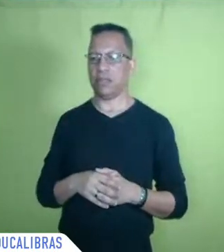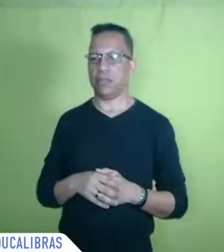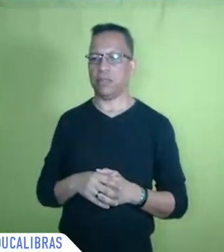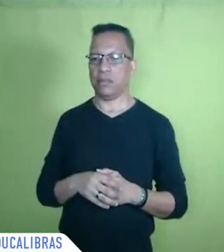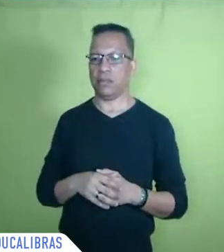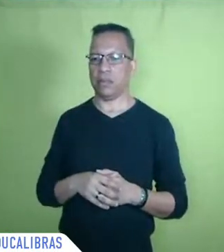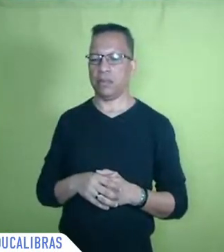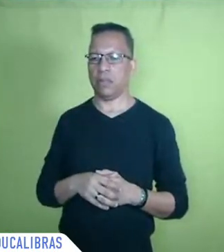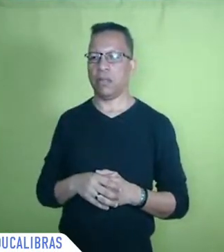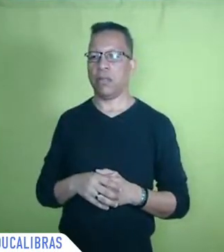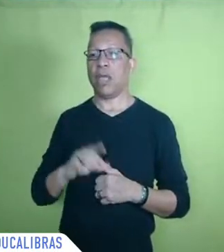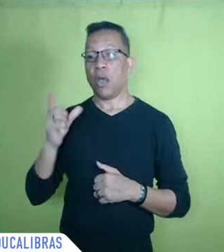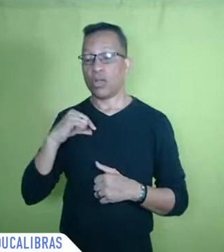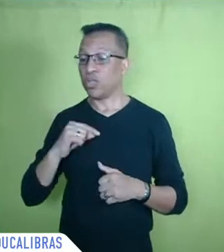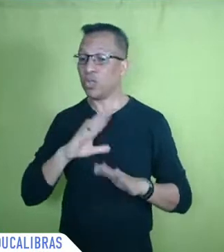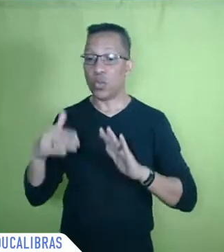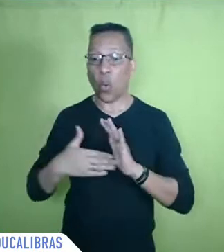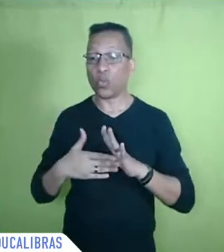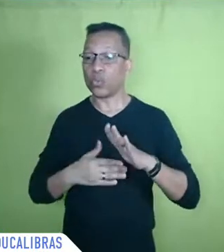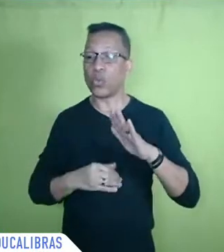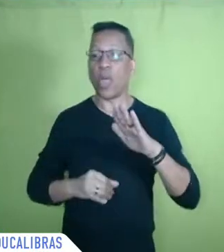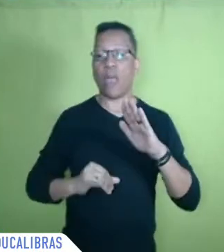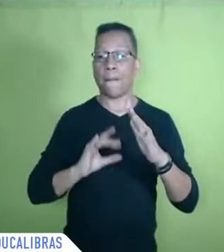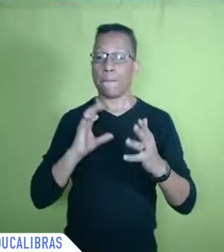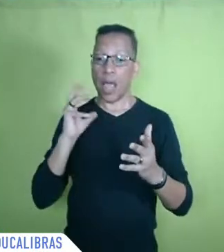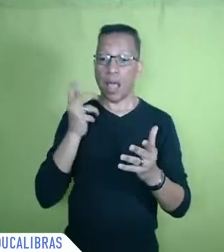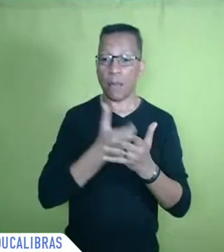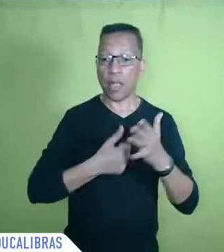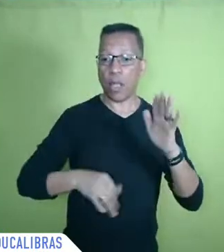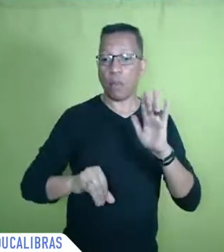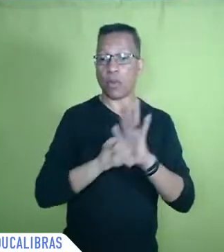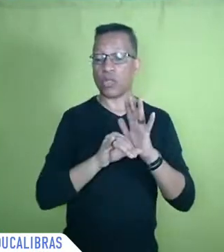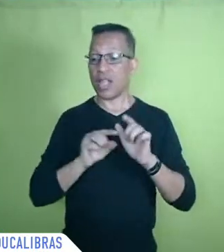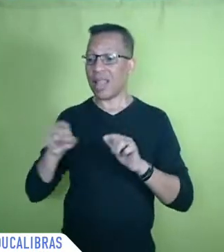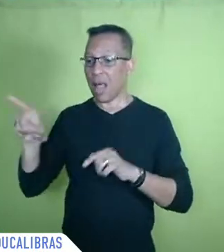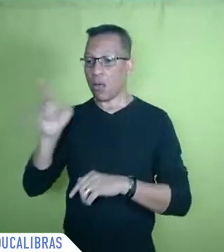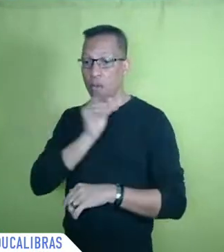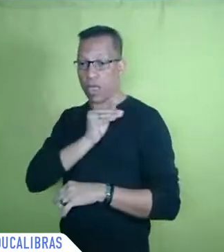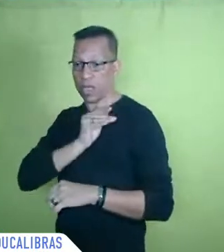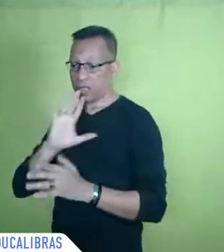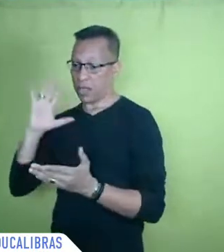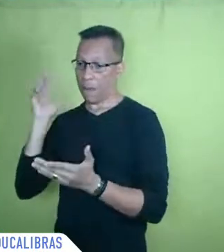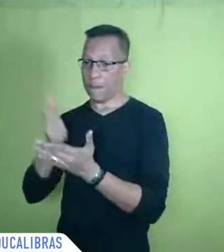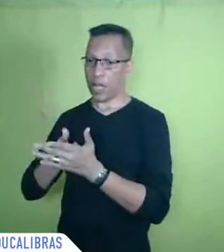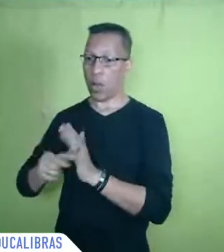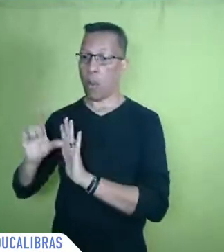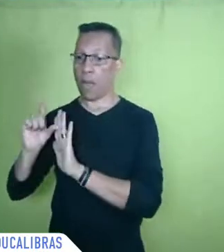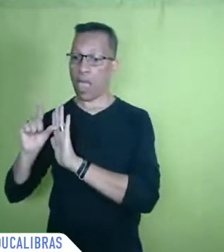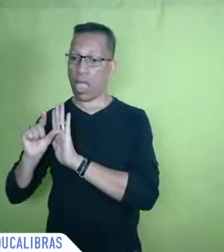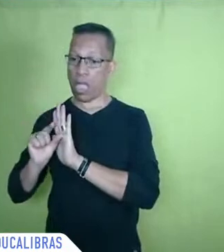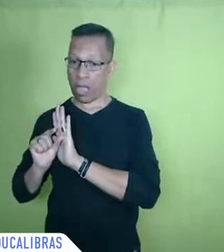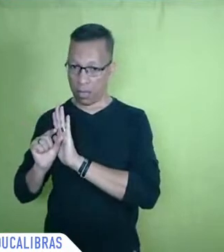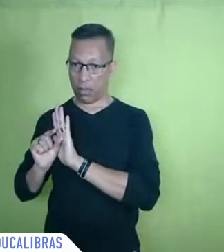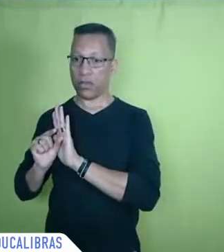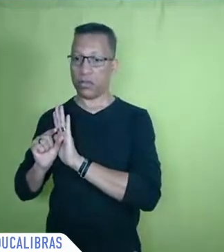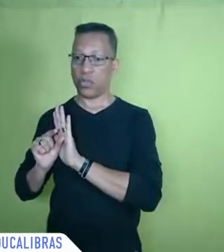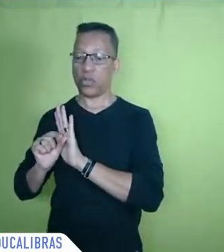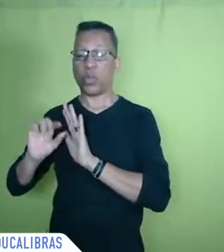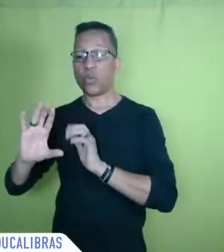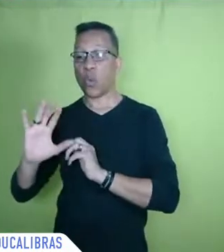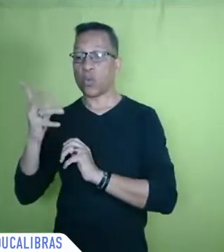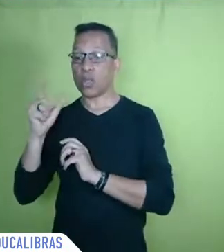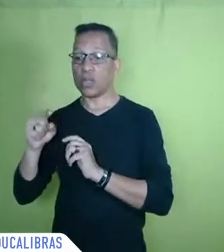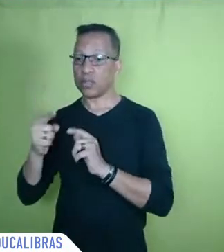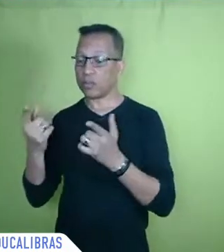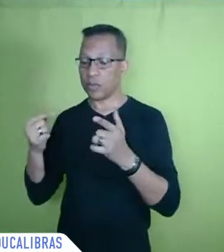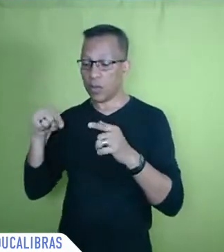world. And this is a problem, and a lot of Brazilian scholars have recognized this. And it's going to be interesting to see where this tax reform goes, but